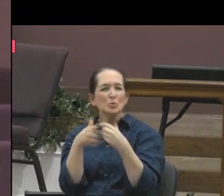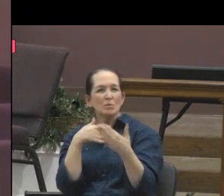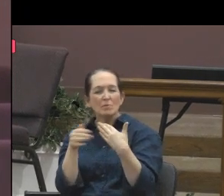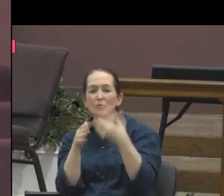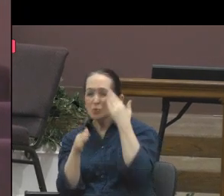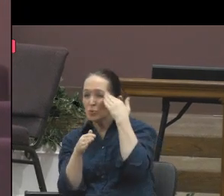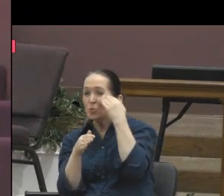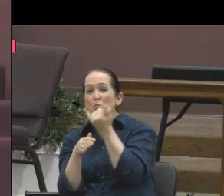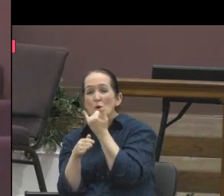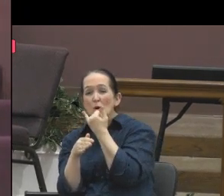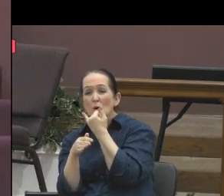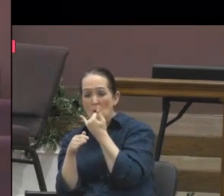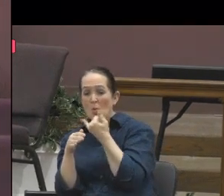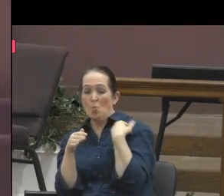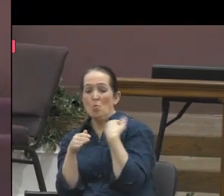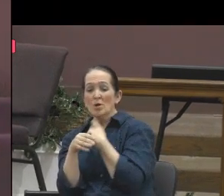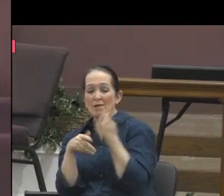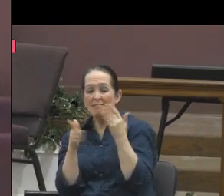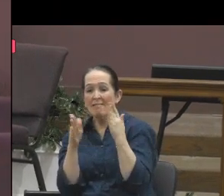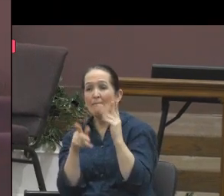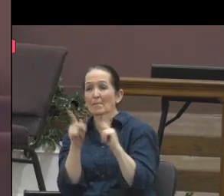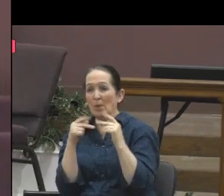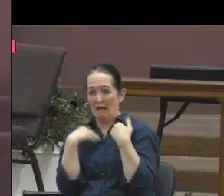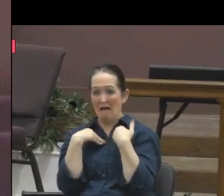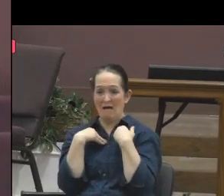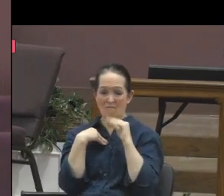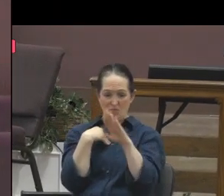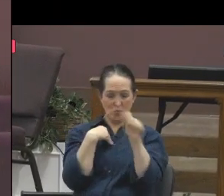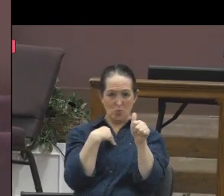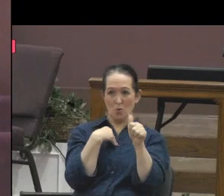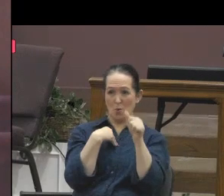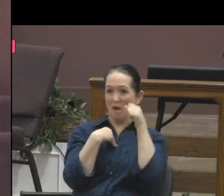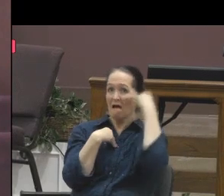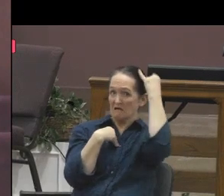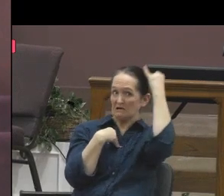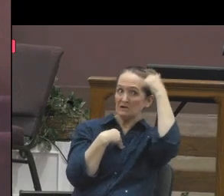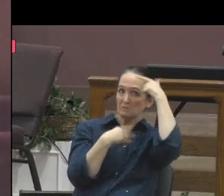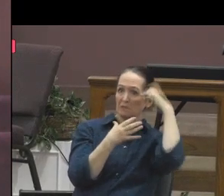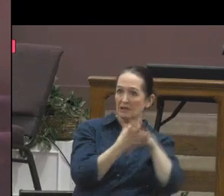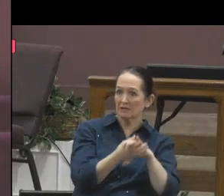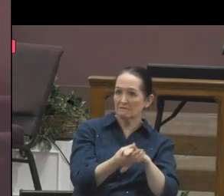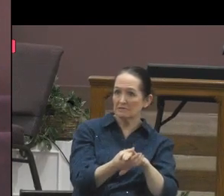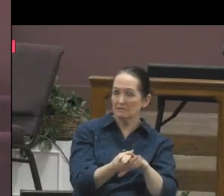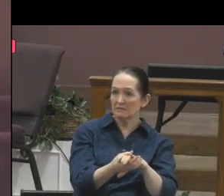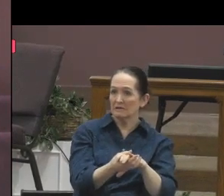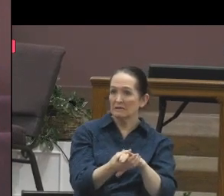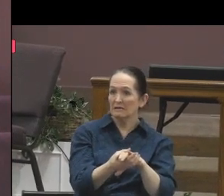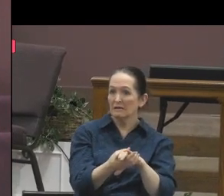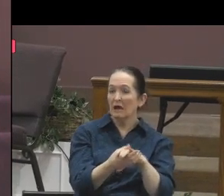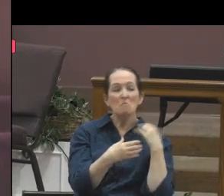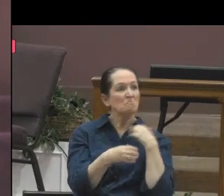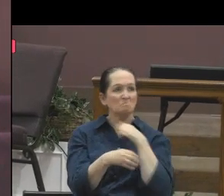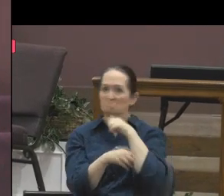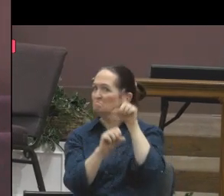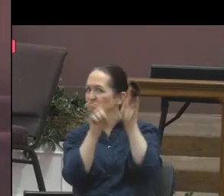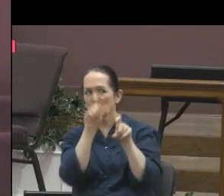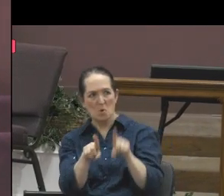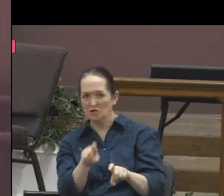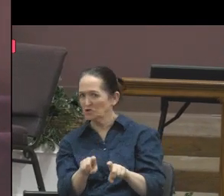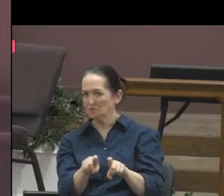we allowed people to have their own ideas and beliefs. And we didn't